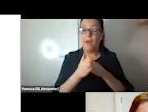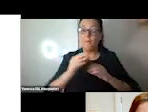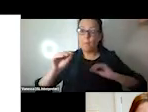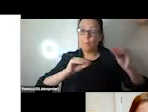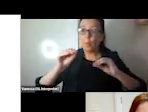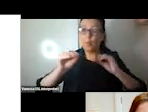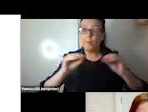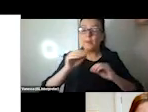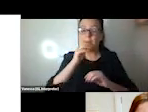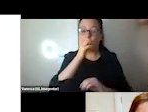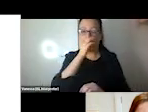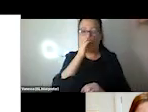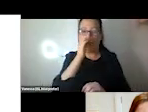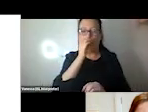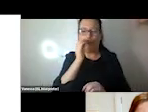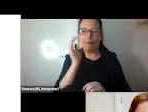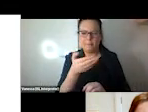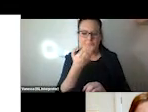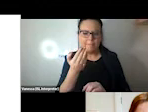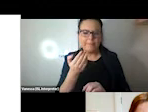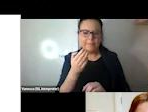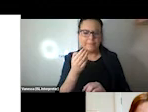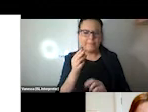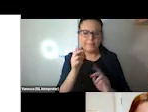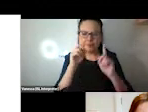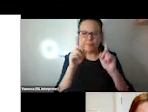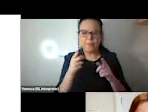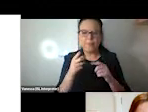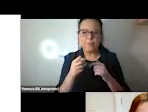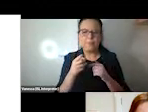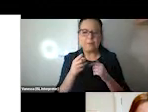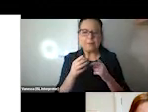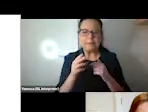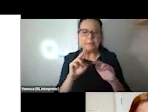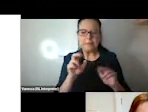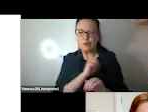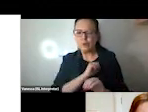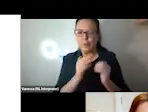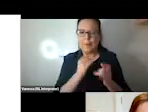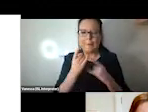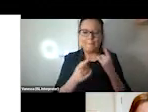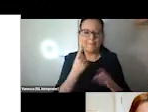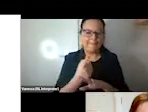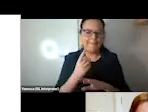right, slides are moving on here. I'm not sure what is happening there.